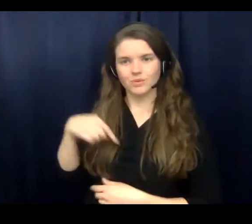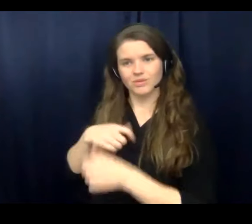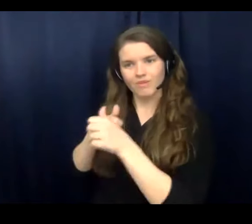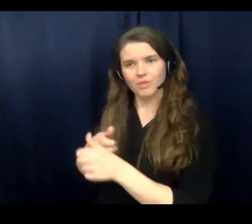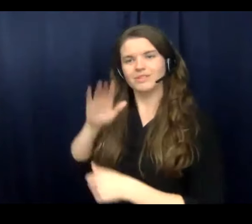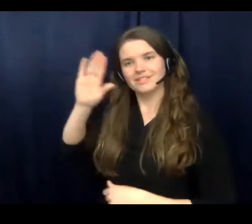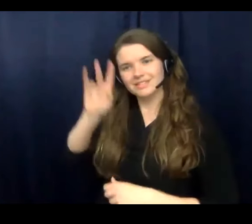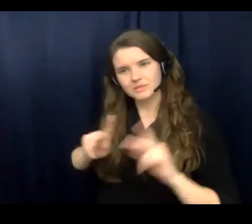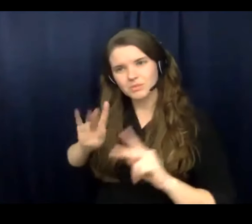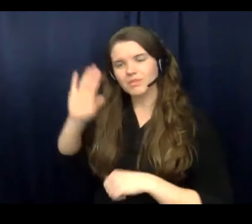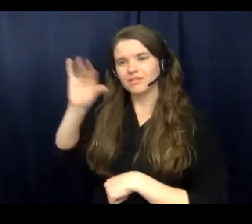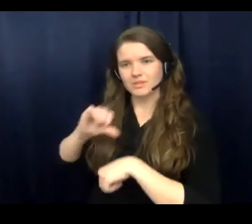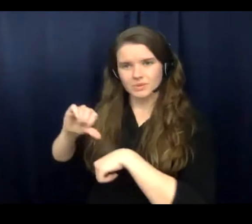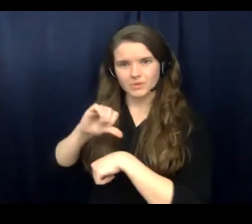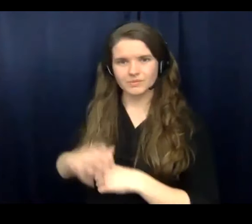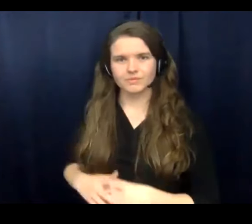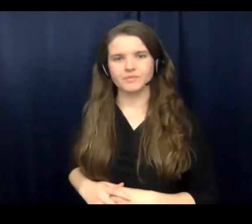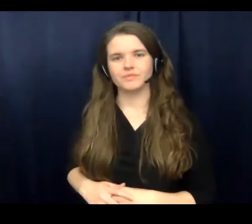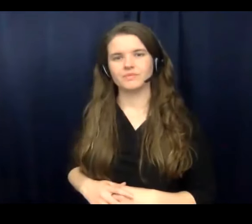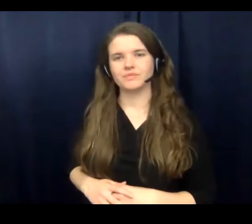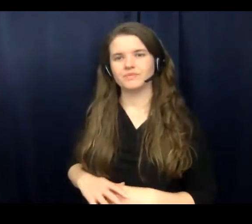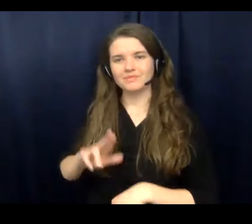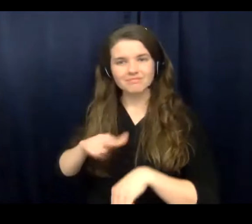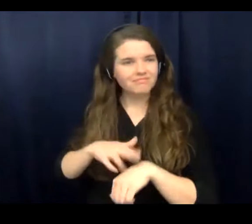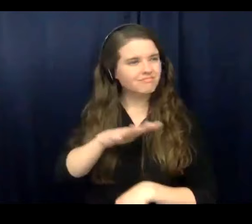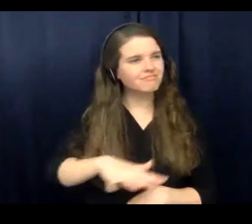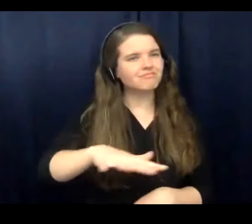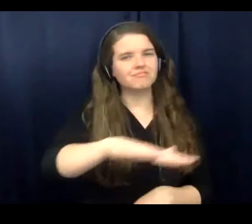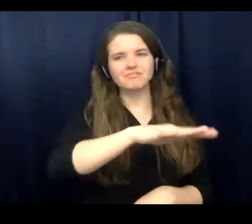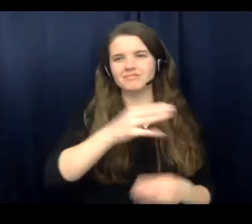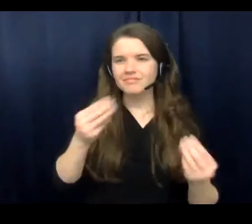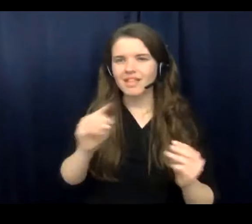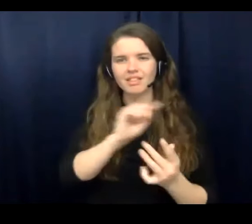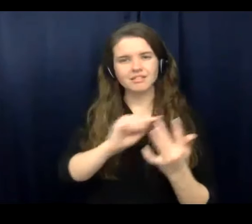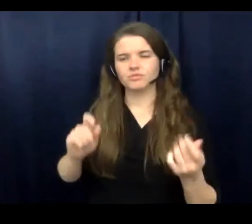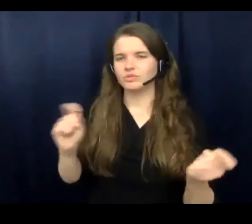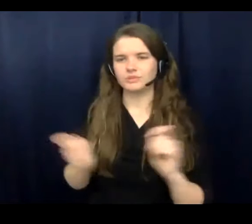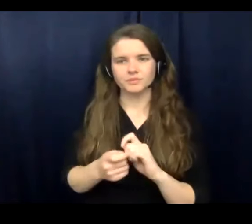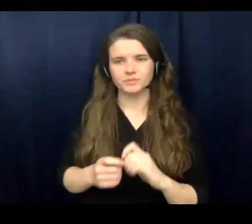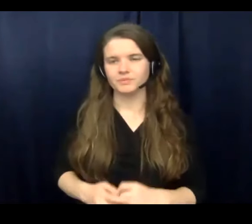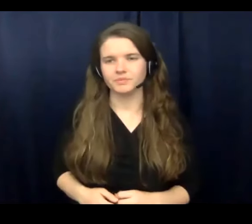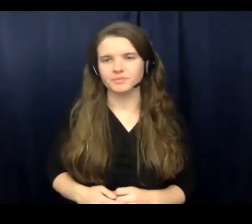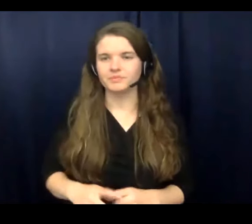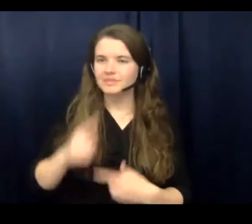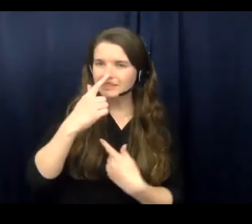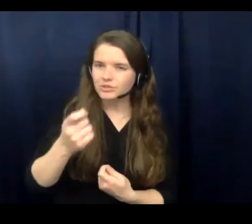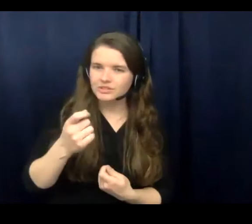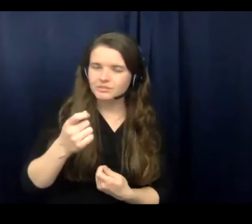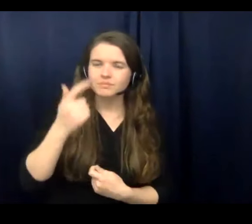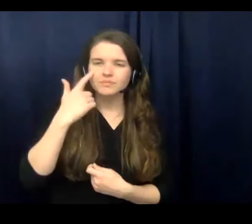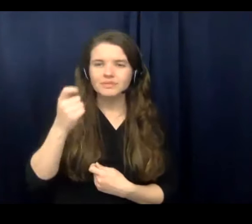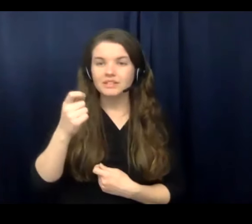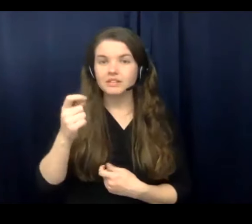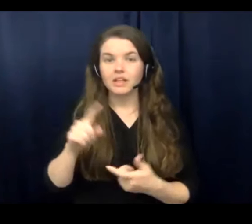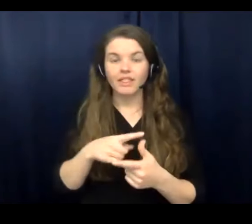his anointed. The nations often, their methods haven't changed. But it's interesting because then the scene changes.